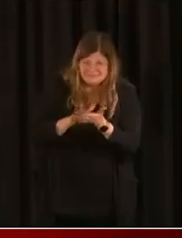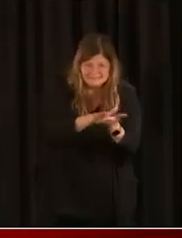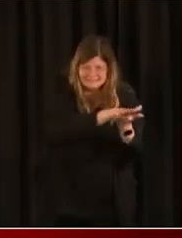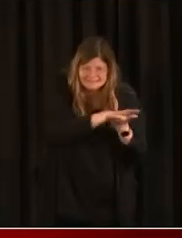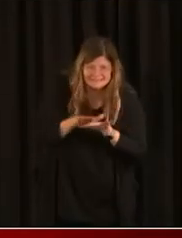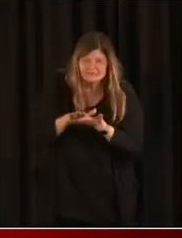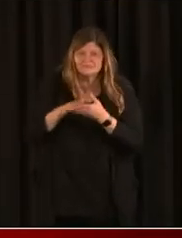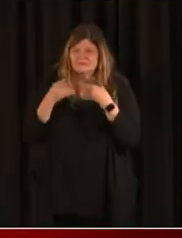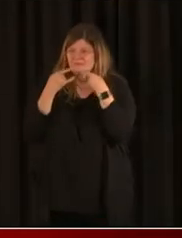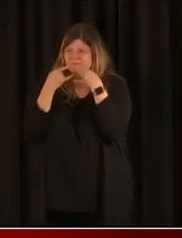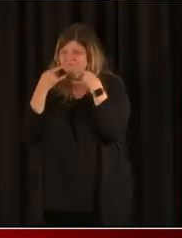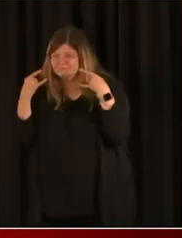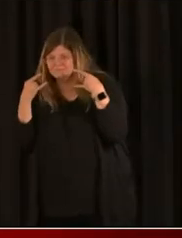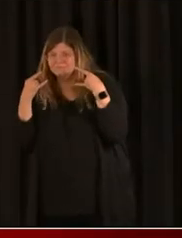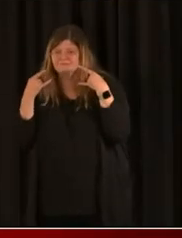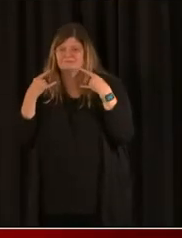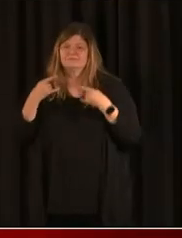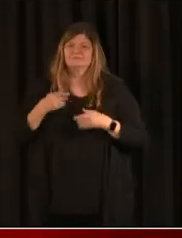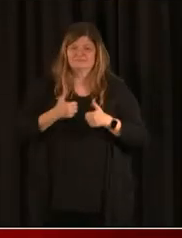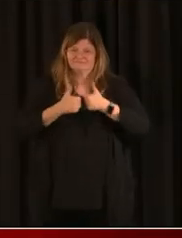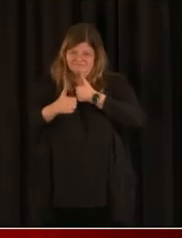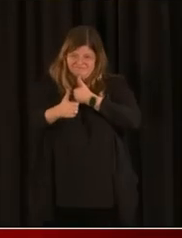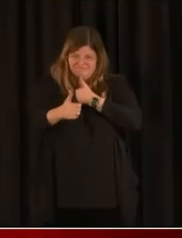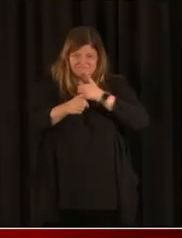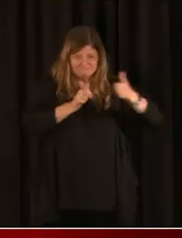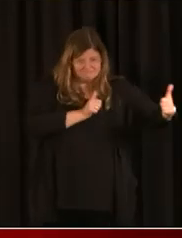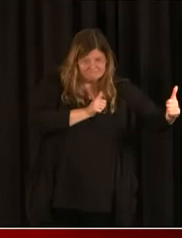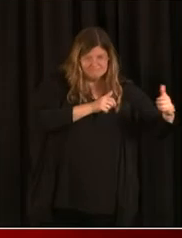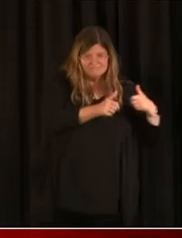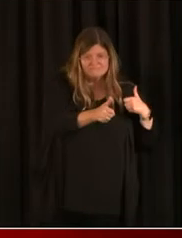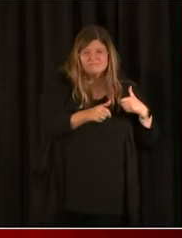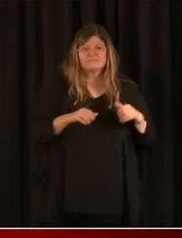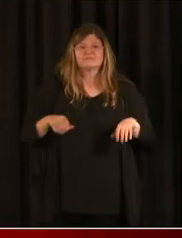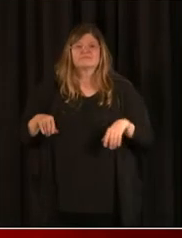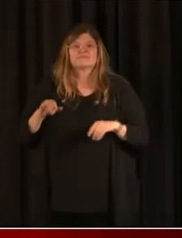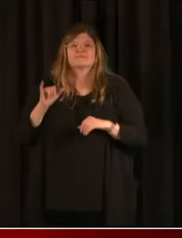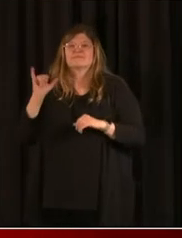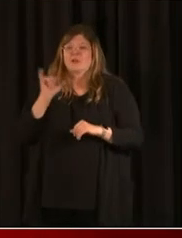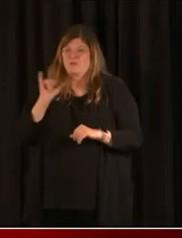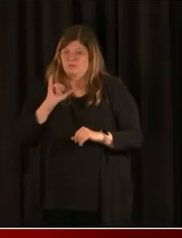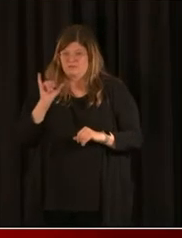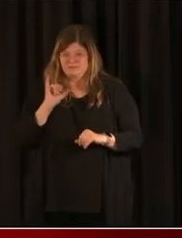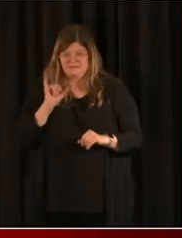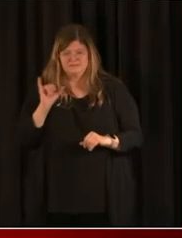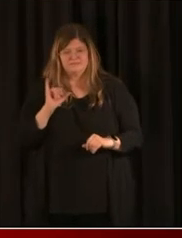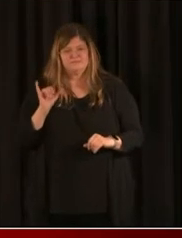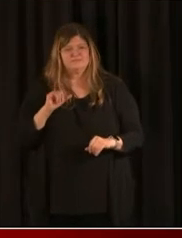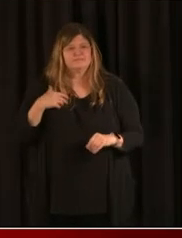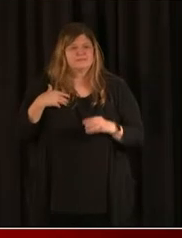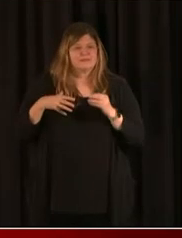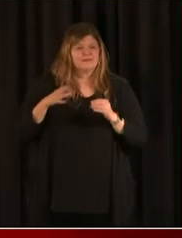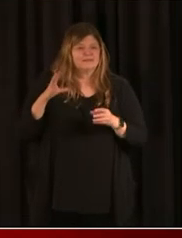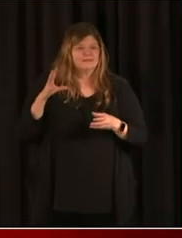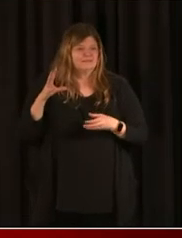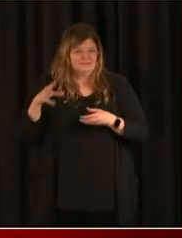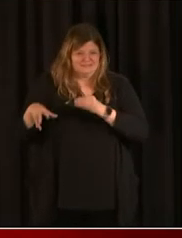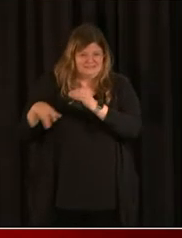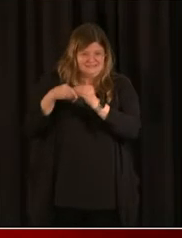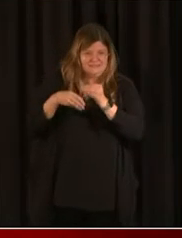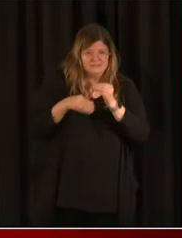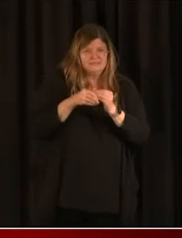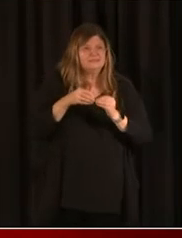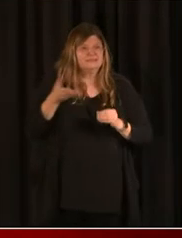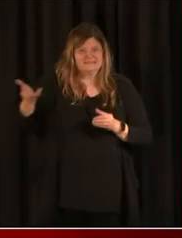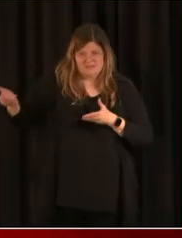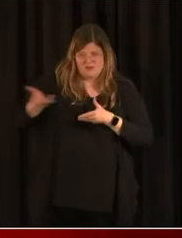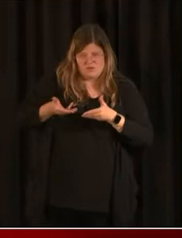wearing, and social distancing practices. In addition to that, we have additional staff that we've allocated to